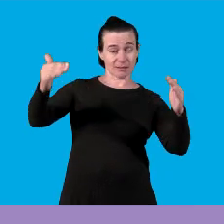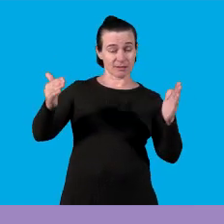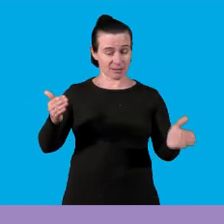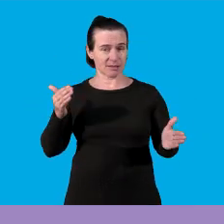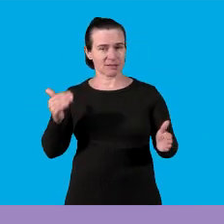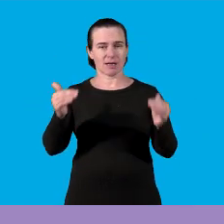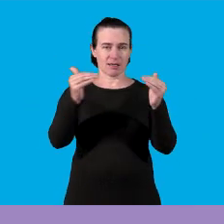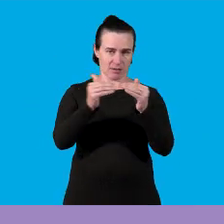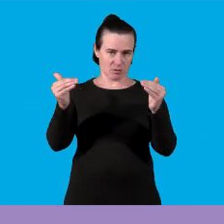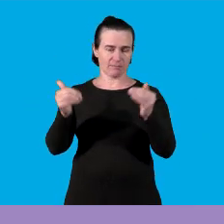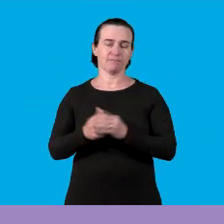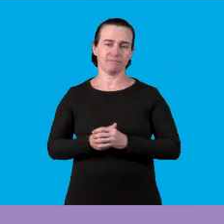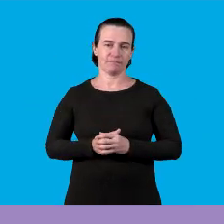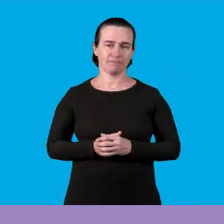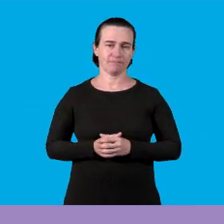are equal.